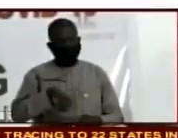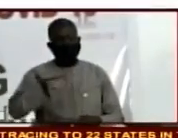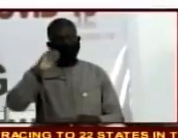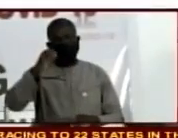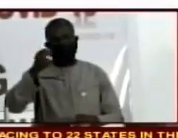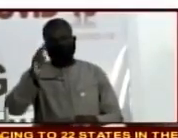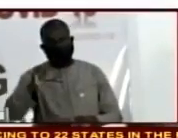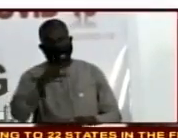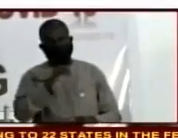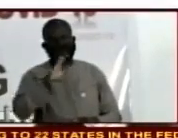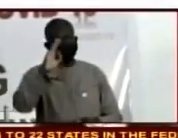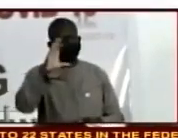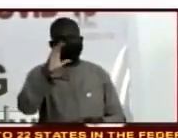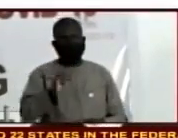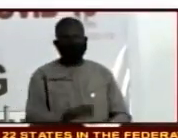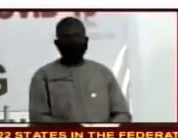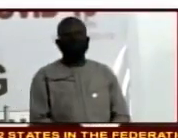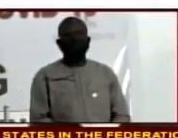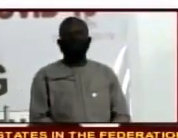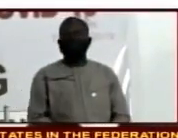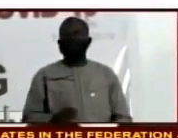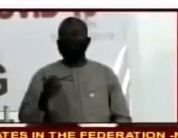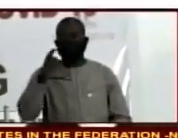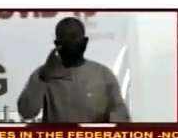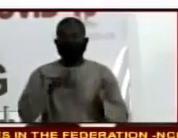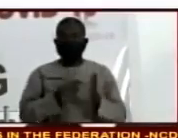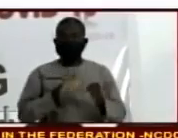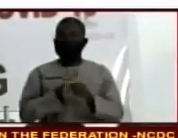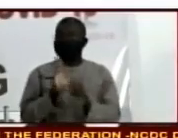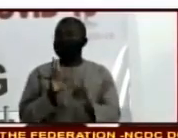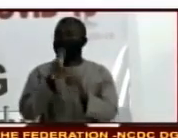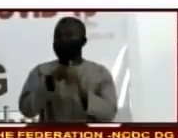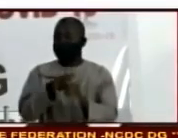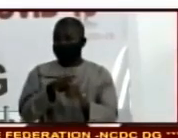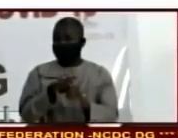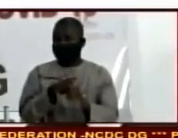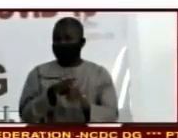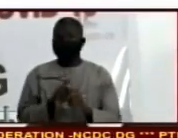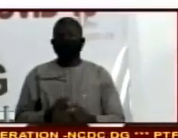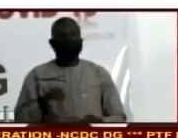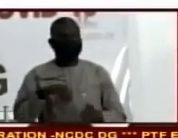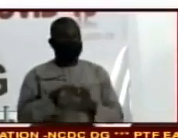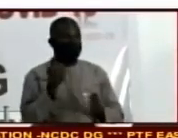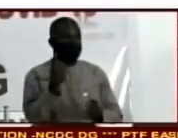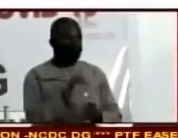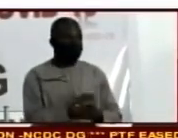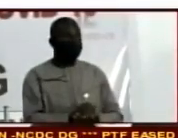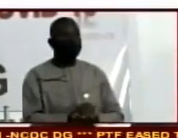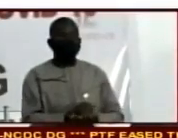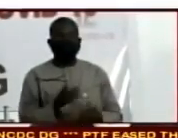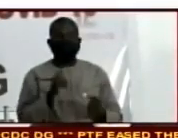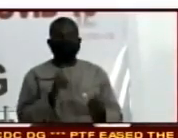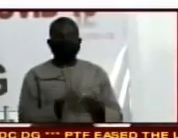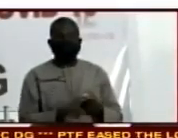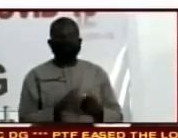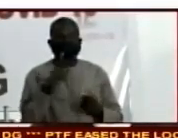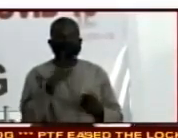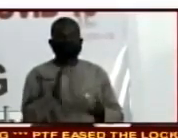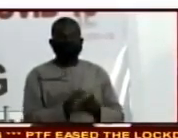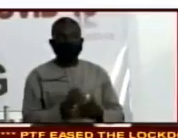readiness for full implementation. And the overhauling was sequel to a March